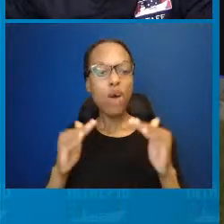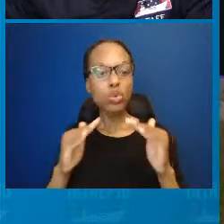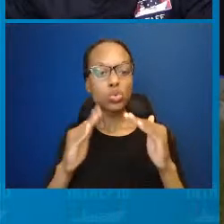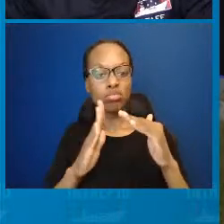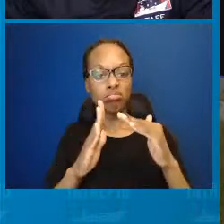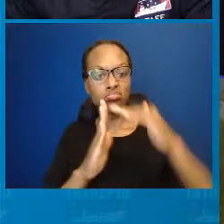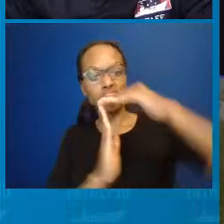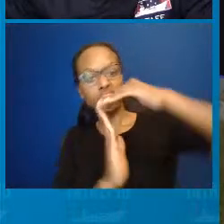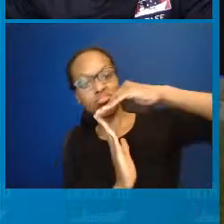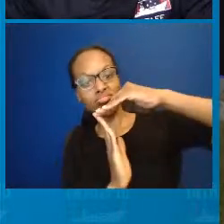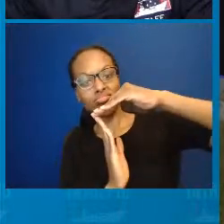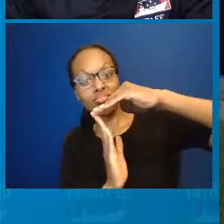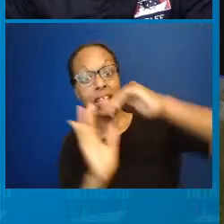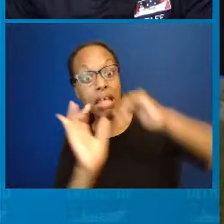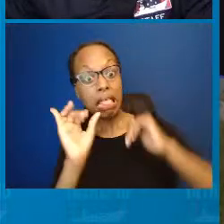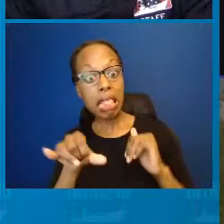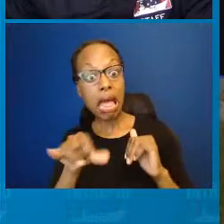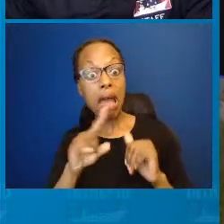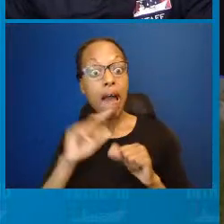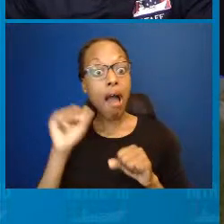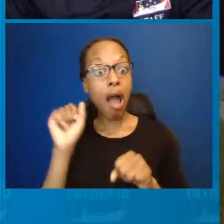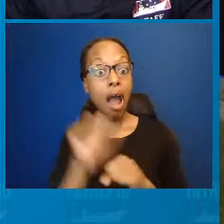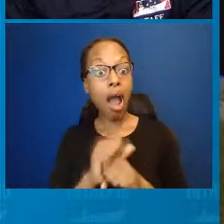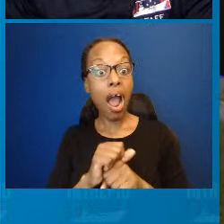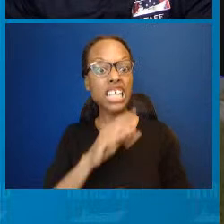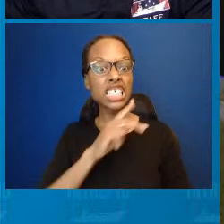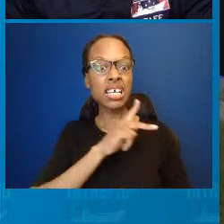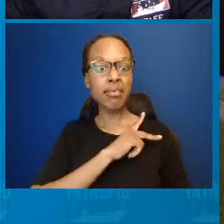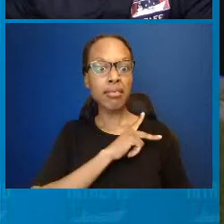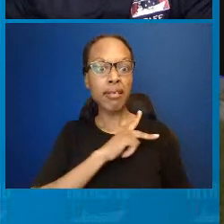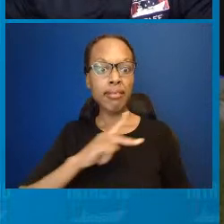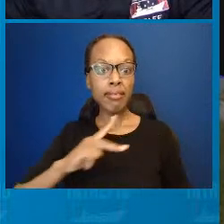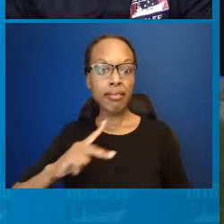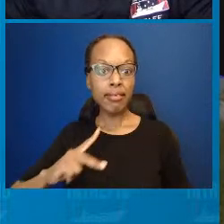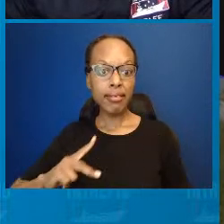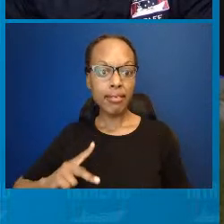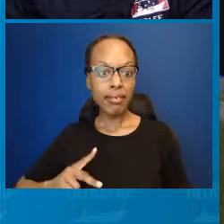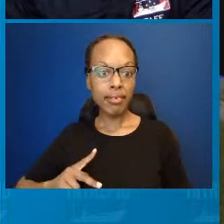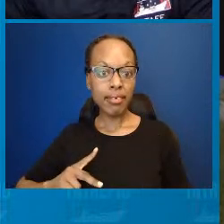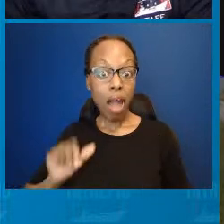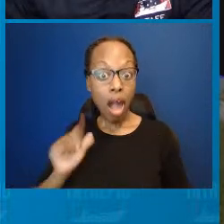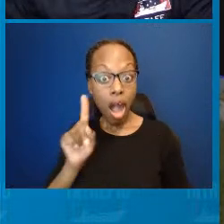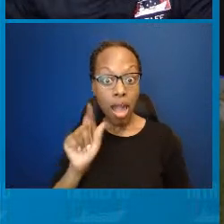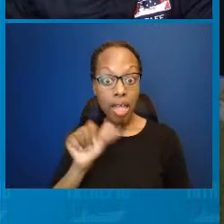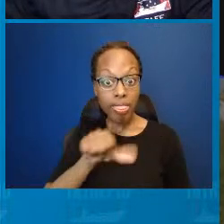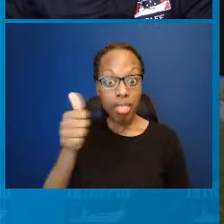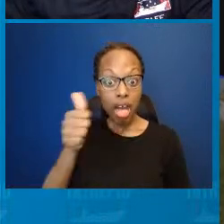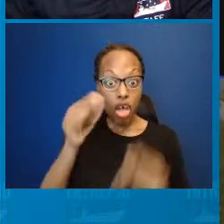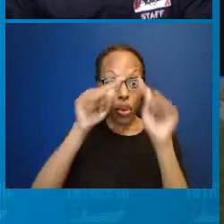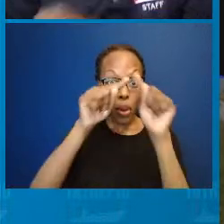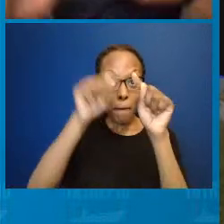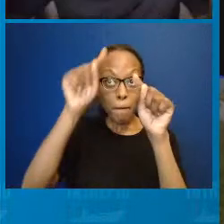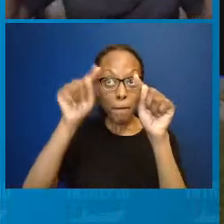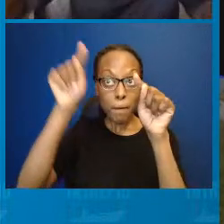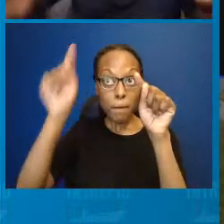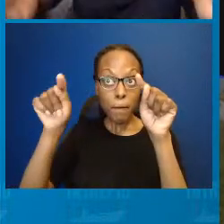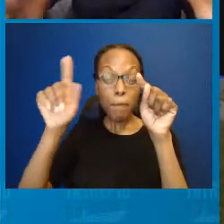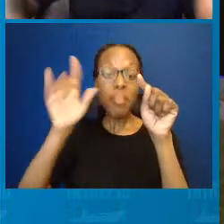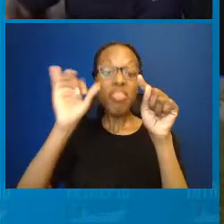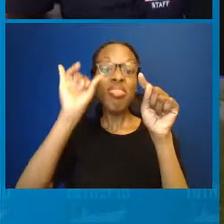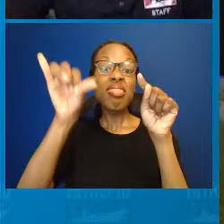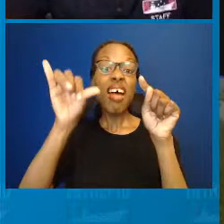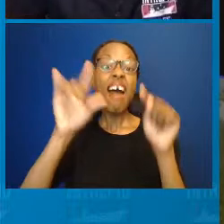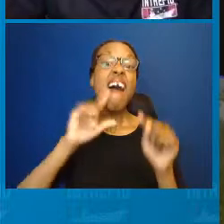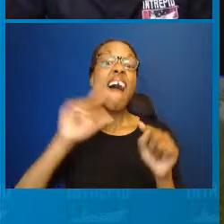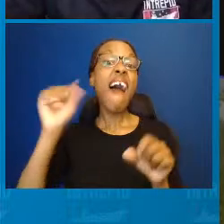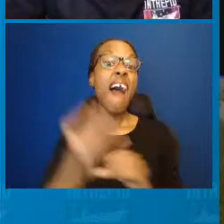is actually a king? And this one right here that looks like the mountain is actually a queen. You might not think